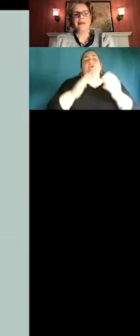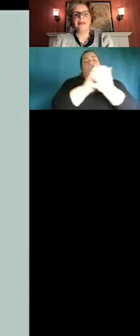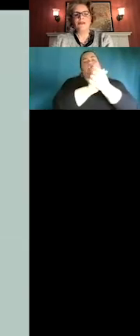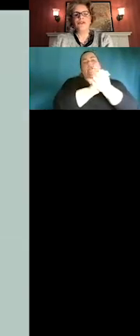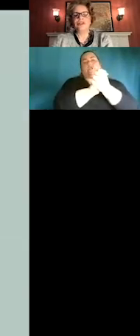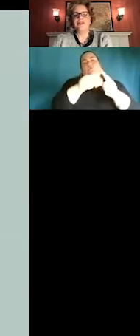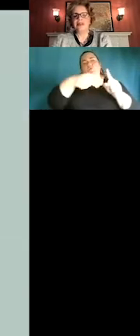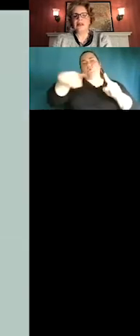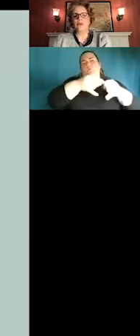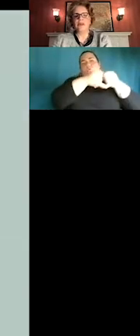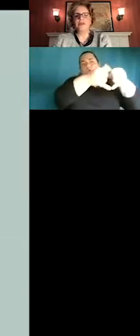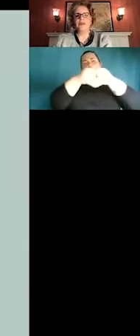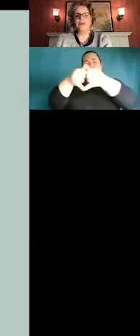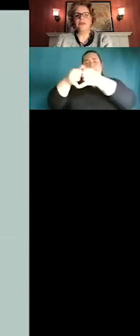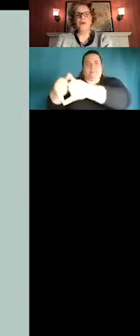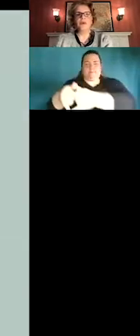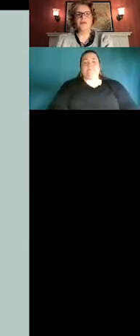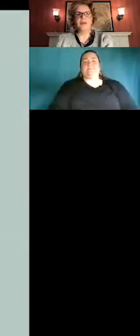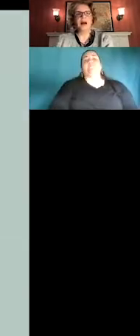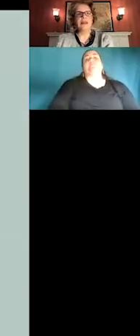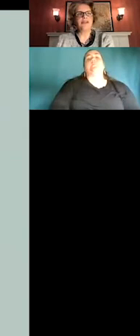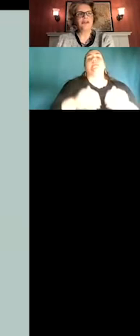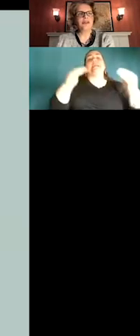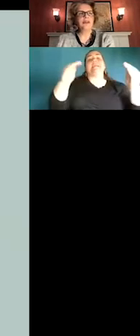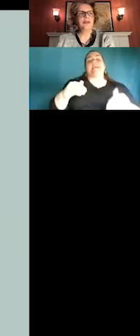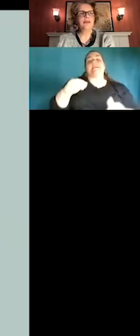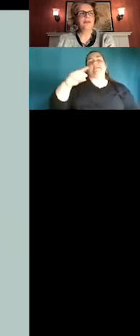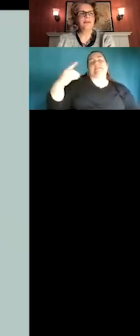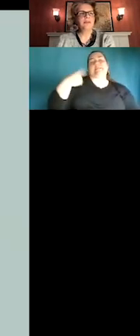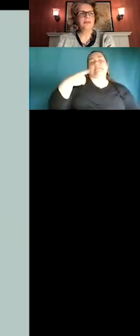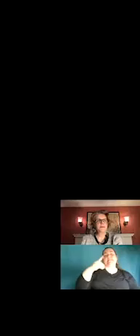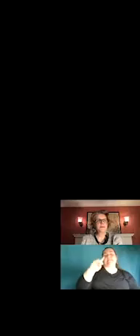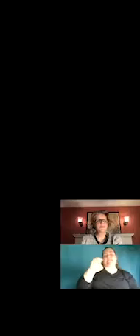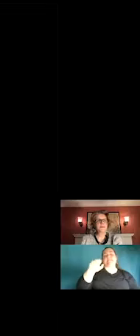Next, Dean Rashid Zia will introduce the awards for the college.